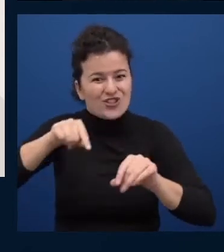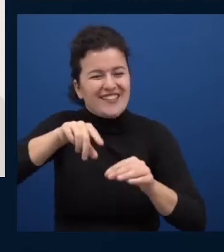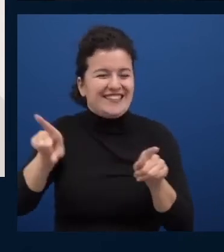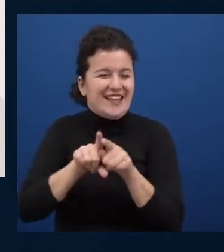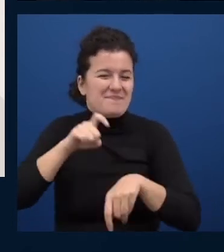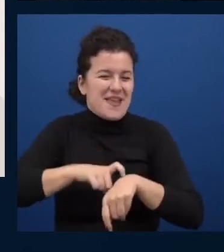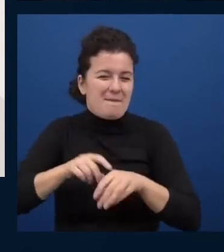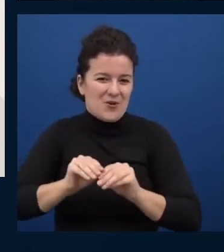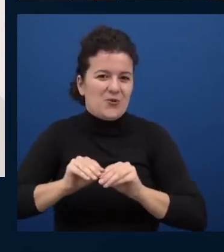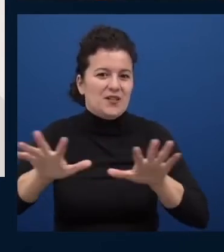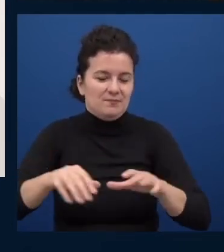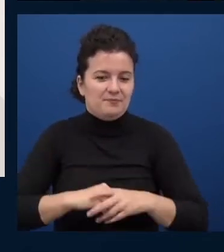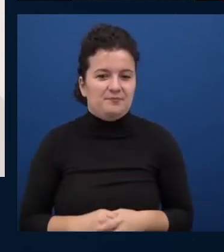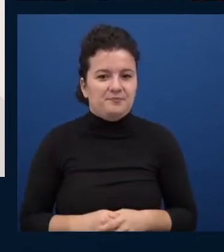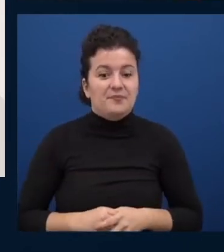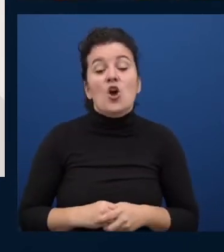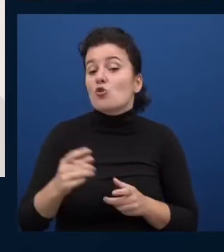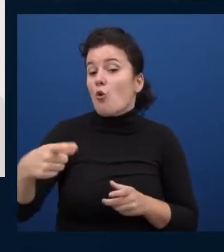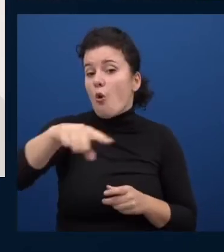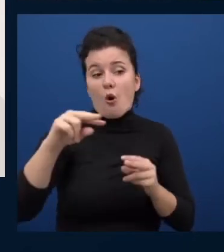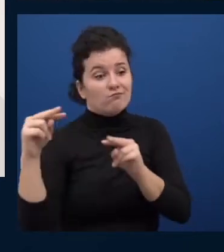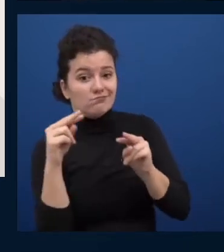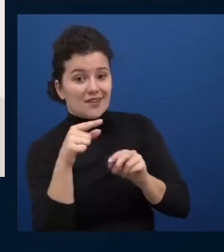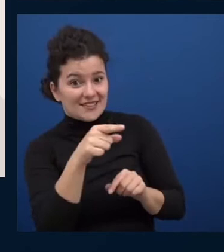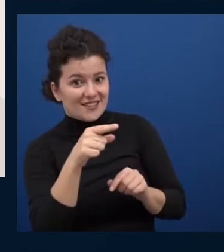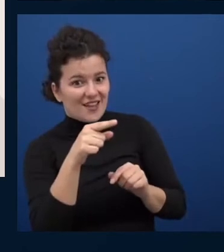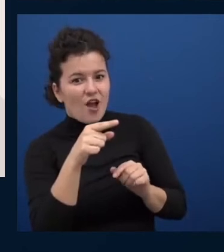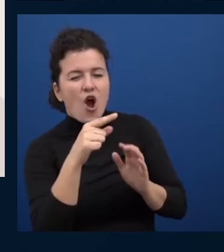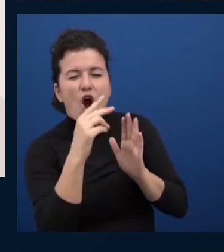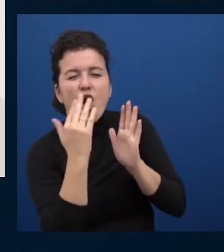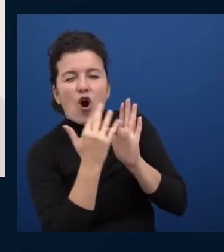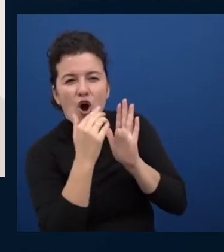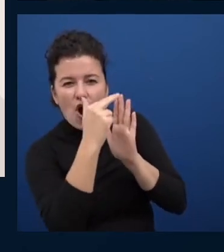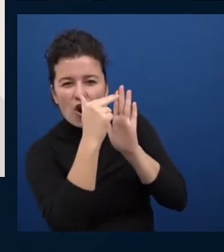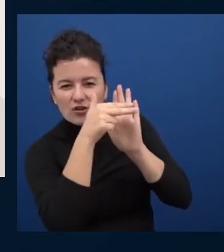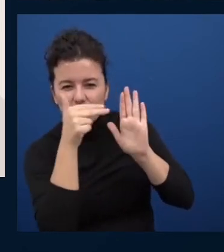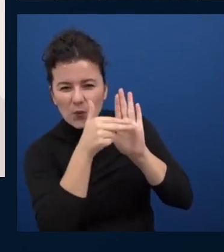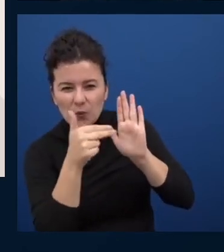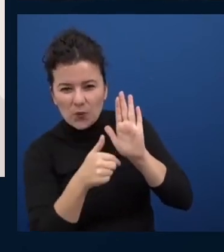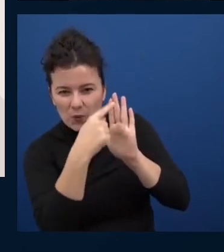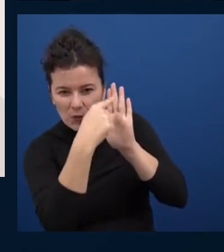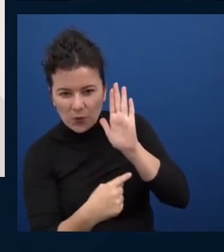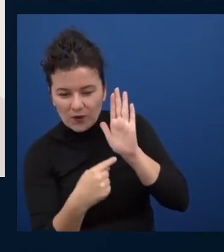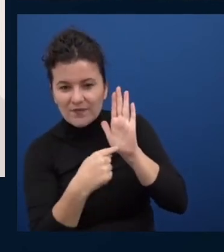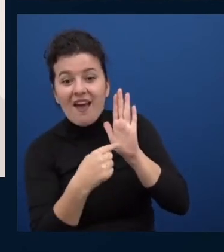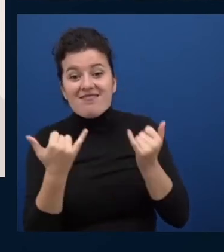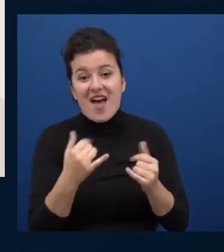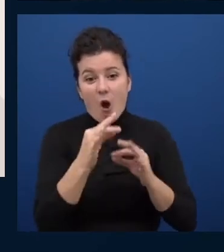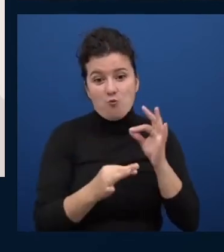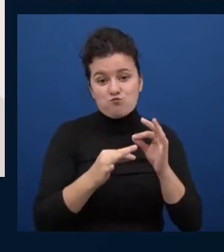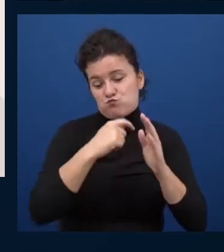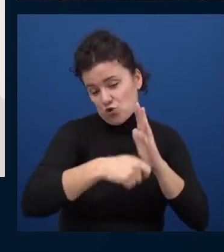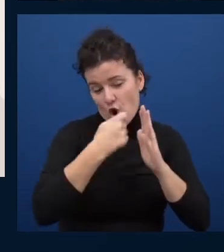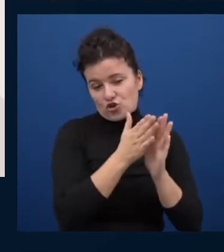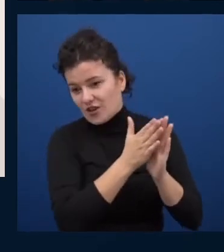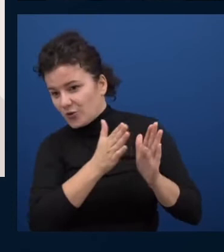overview. As you can see from the colors and the sizes of the blocks, we are around 50% through the project. And as you can